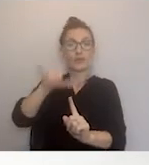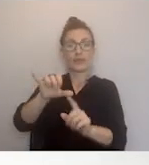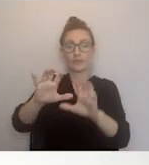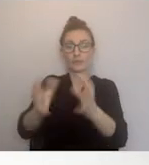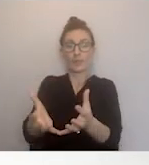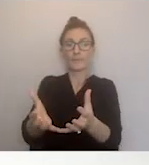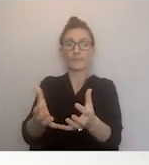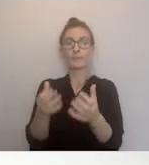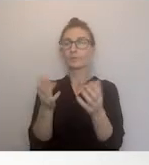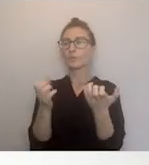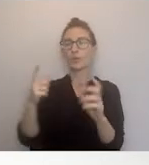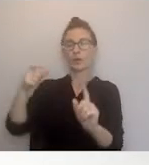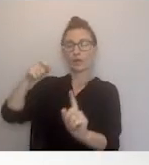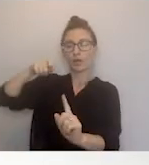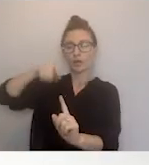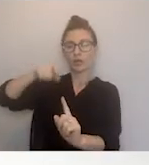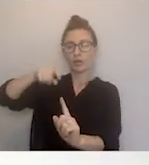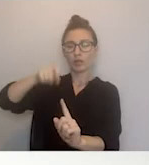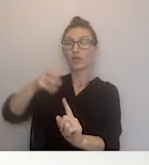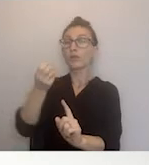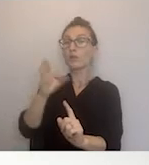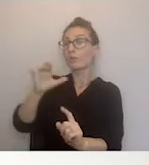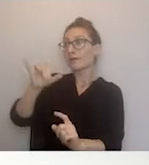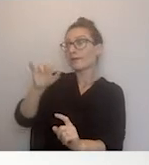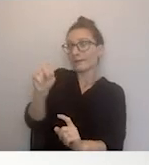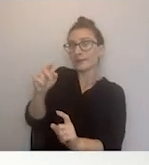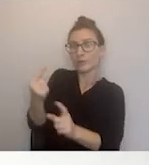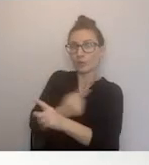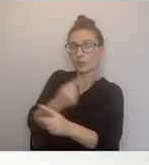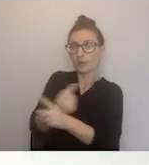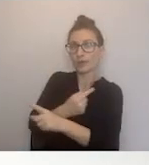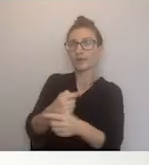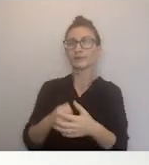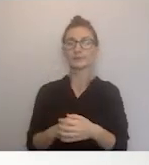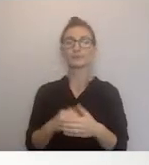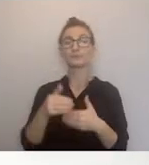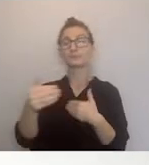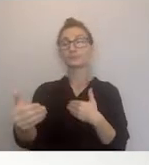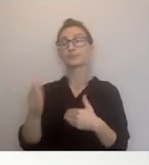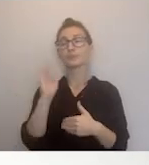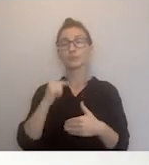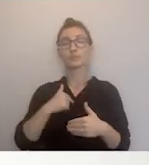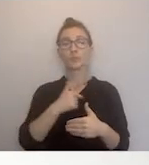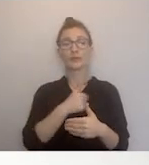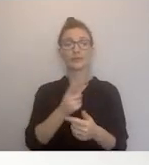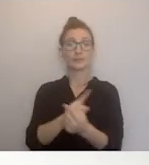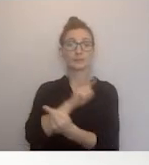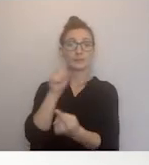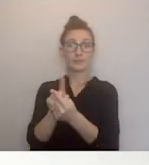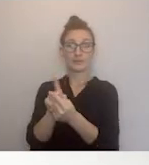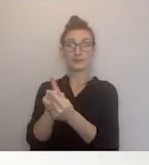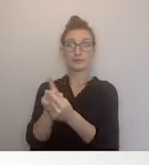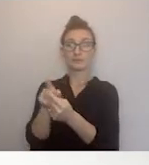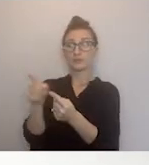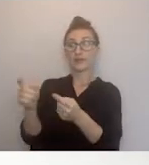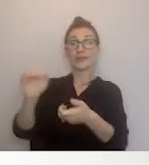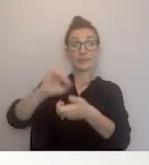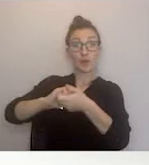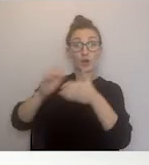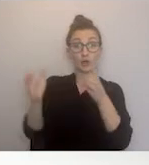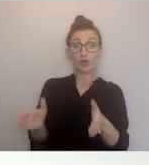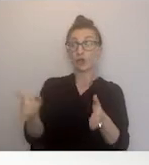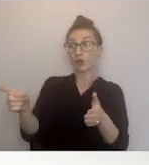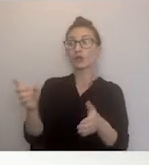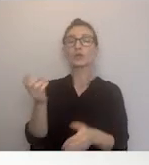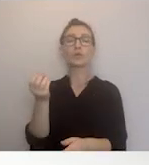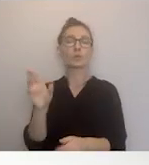possible within that population, so you don't accidentally do things that might be inappropriate. Then what we generally do is meet a sample of that